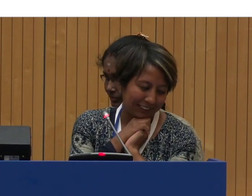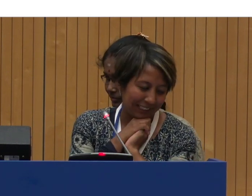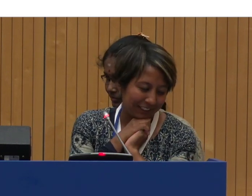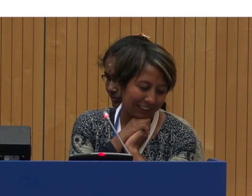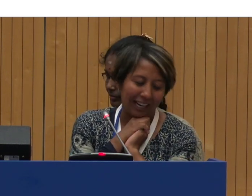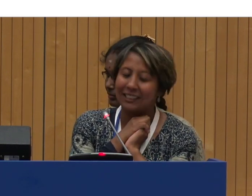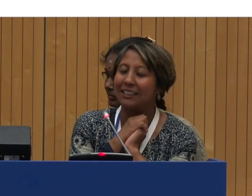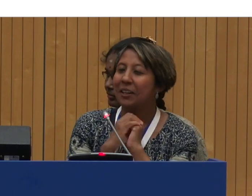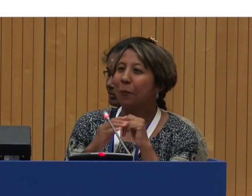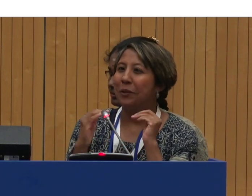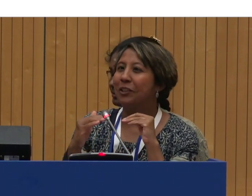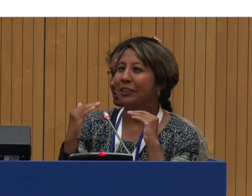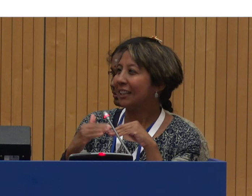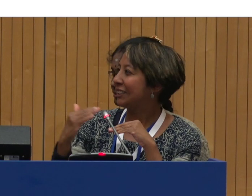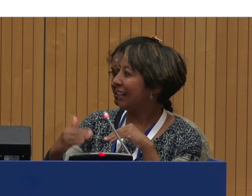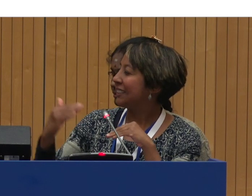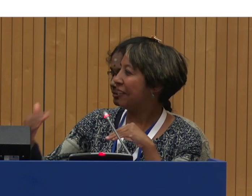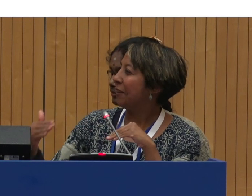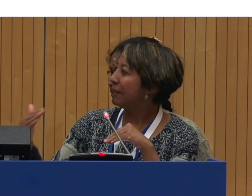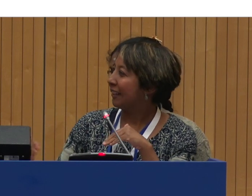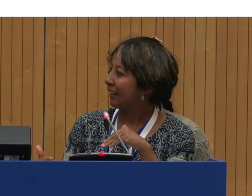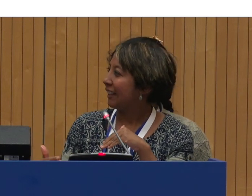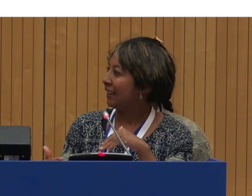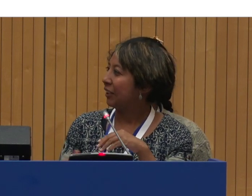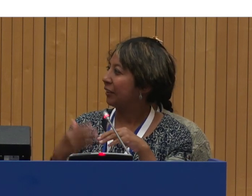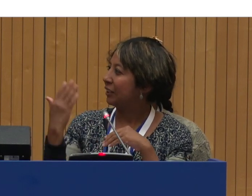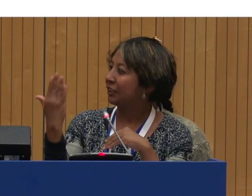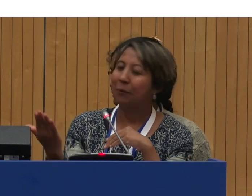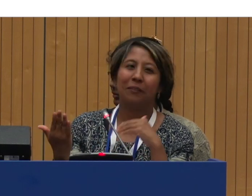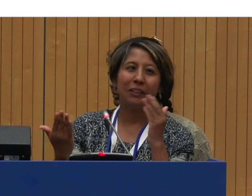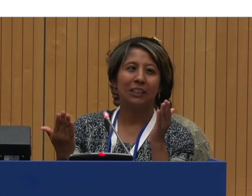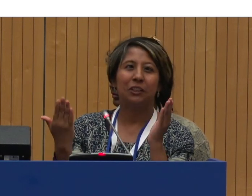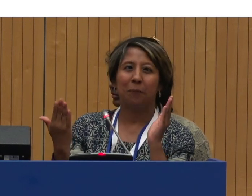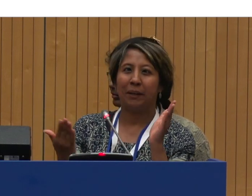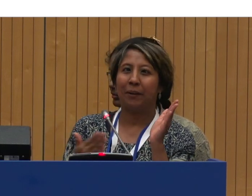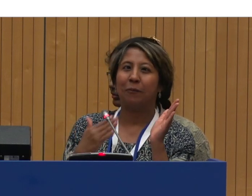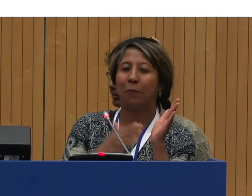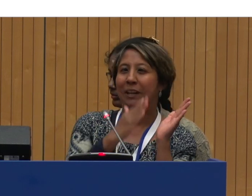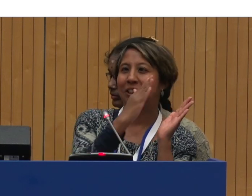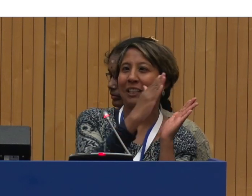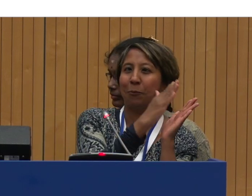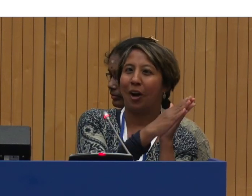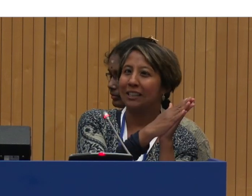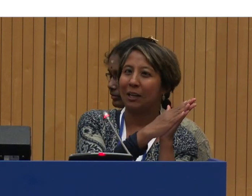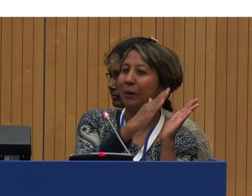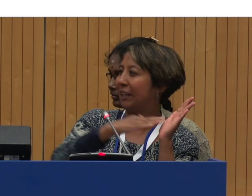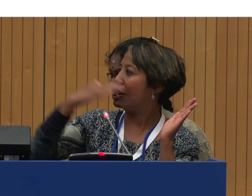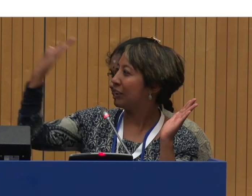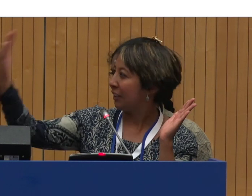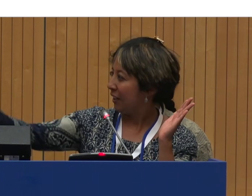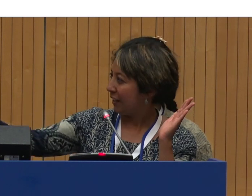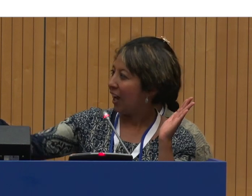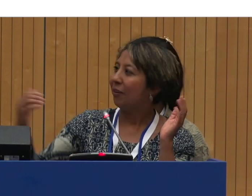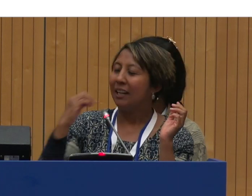Fantastic presentation. I think when you track a child's development like that and you can show it visually to a parent from where a child was and where they